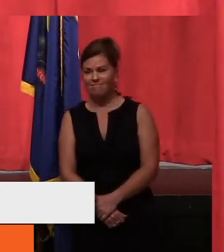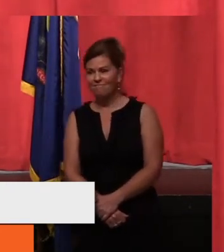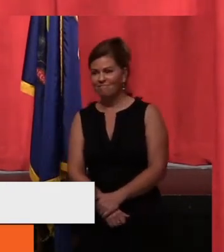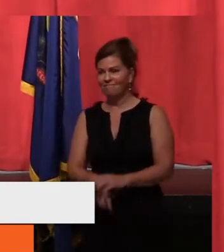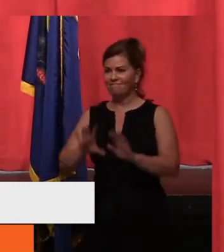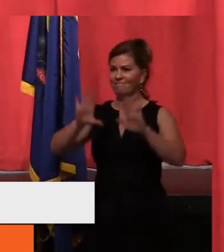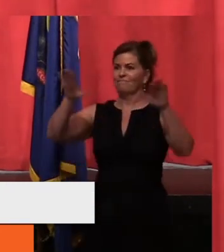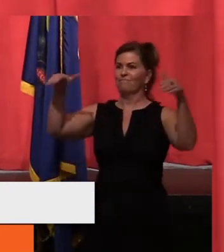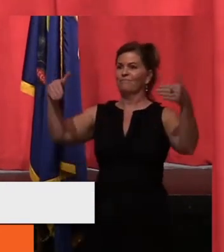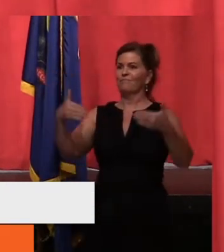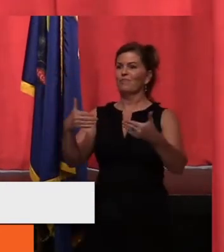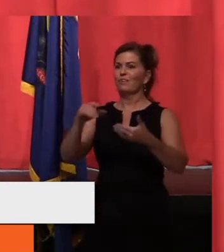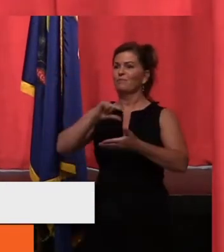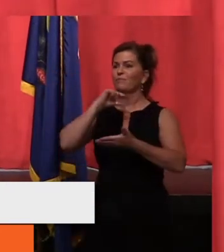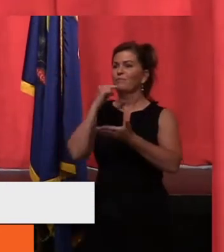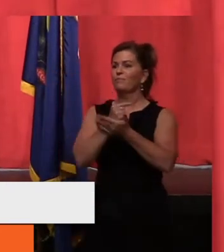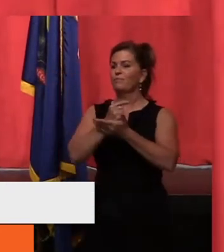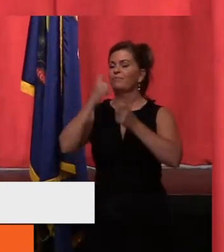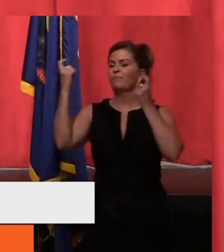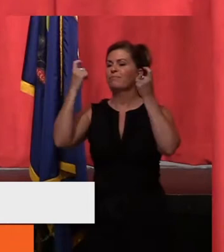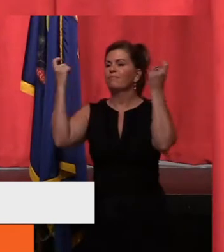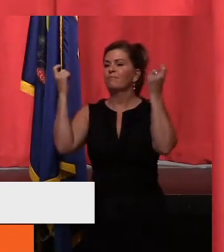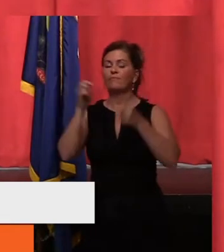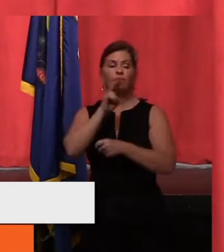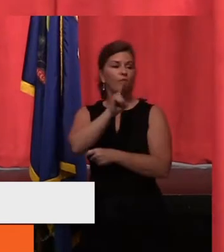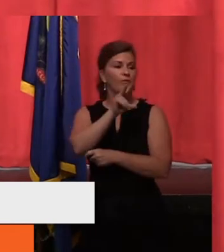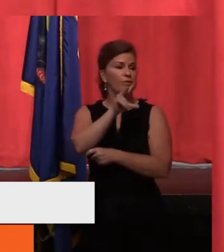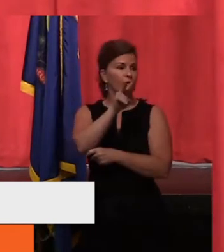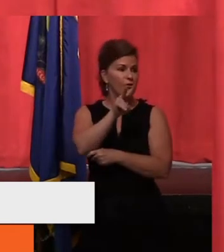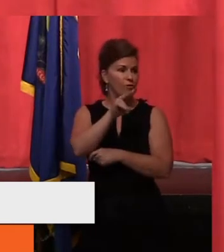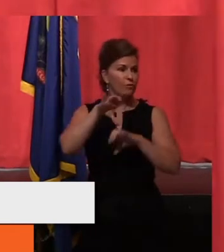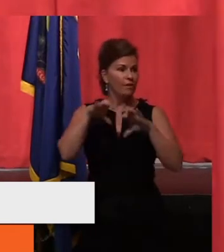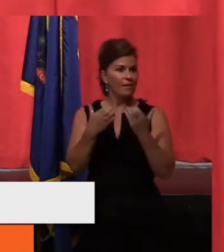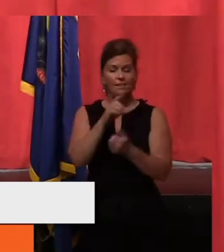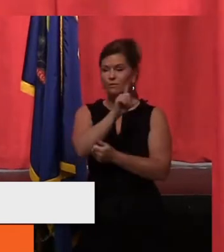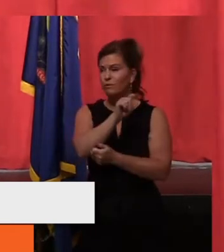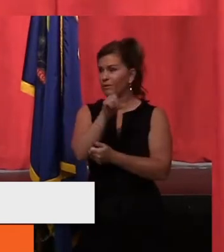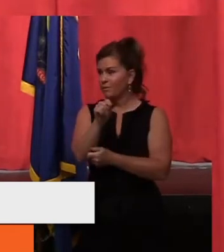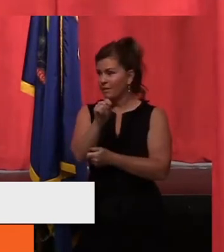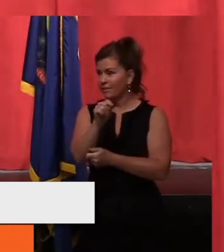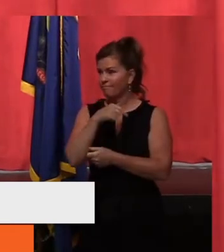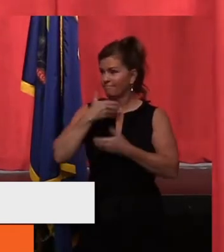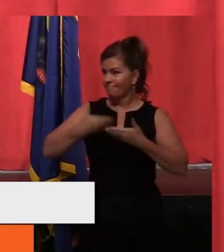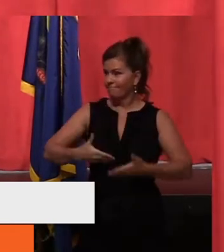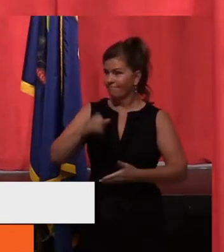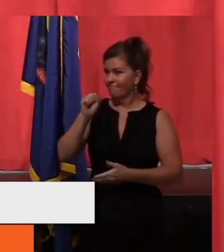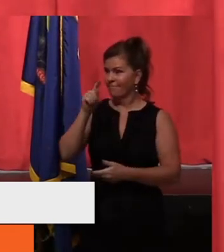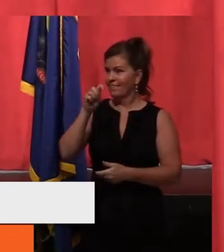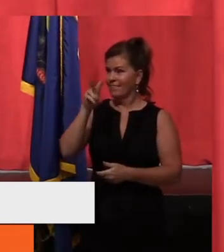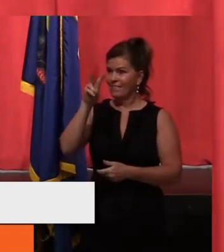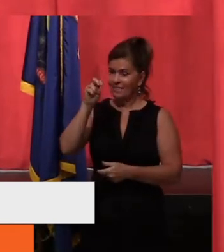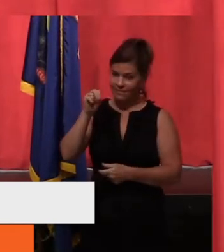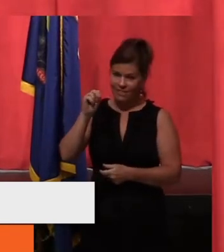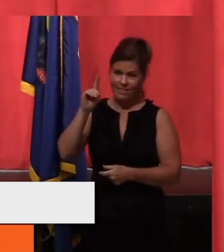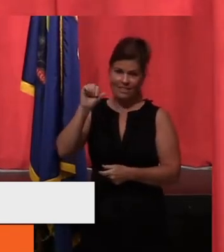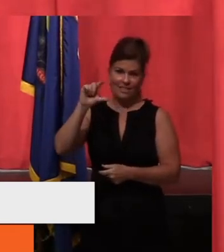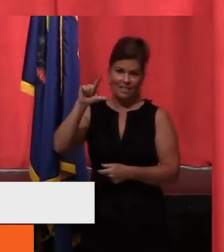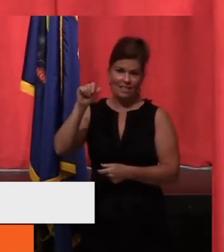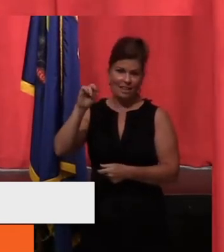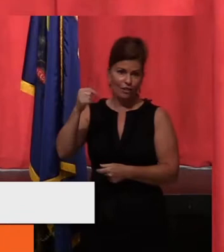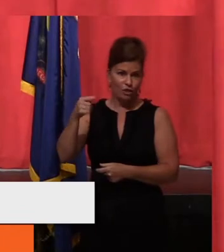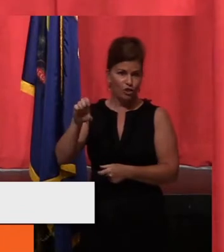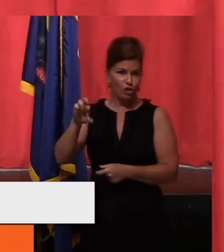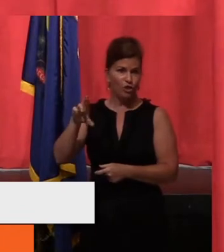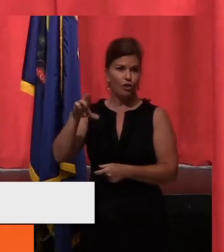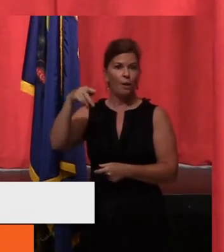Welcome to the graduation ceremony for the U-32 class of 2020. I'm Stephen Dellinger-Pate, the principal, and I want to